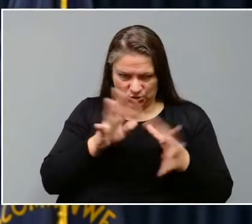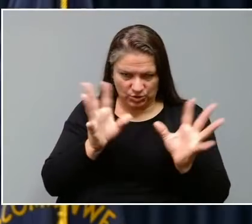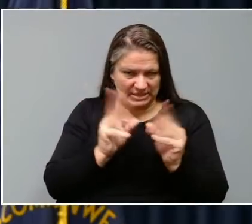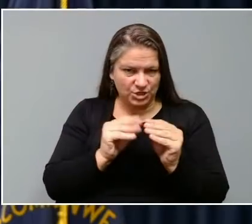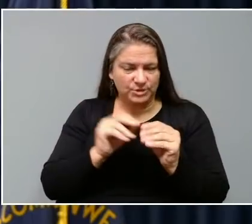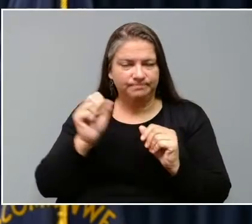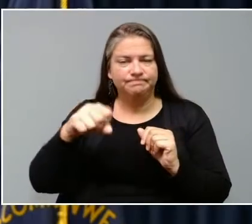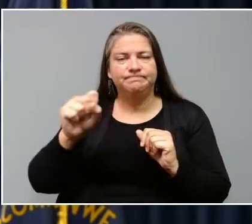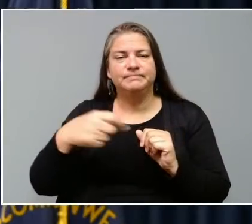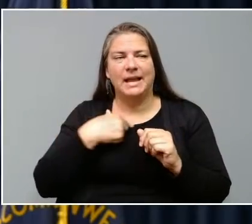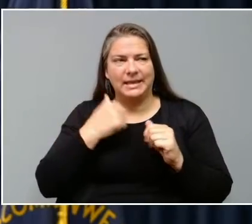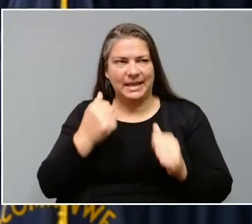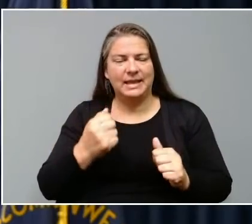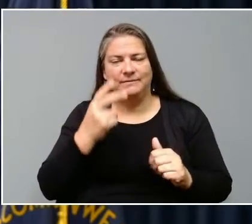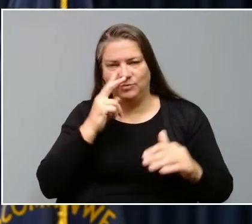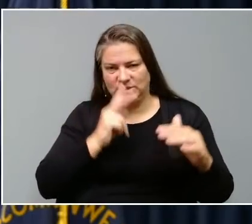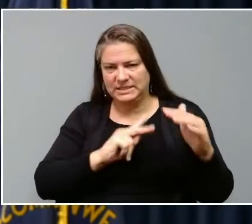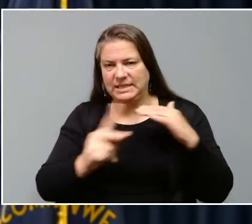see it,